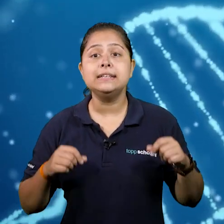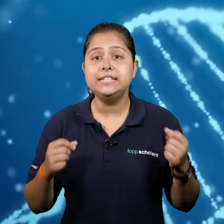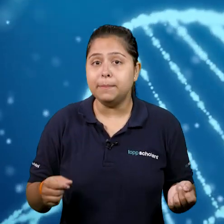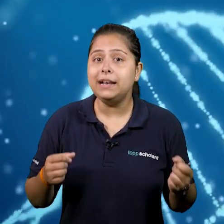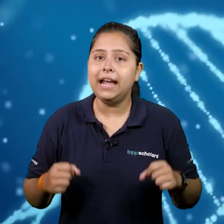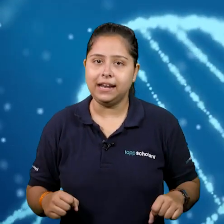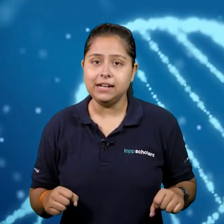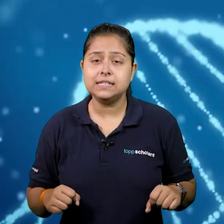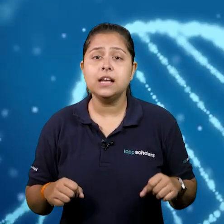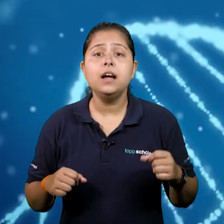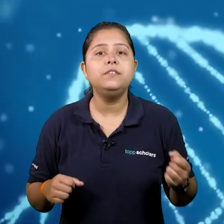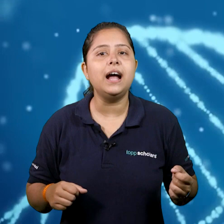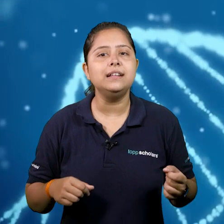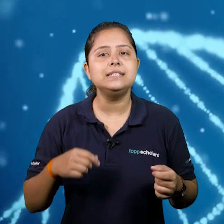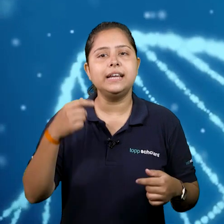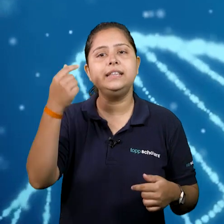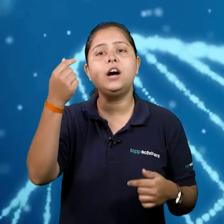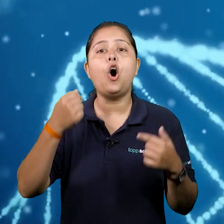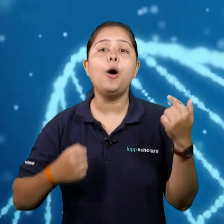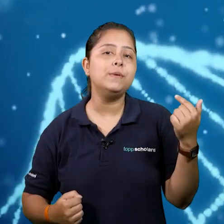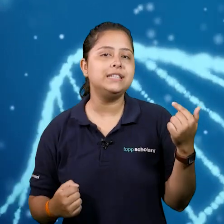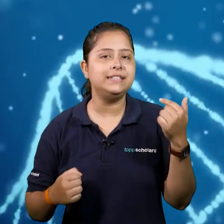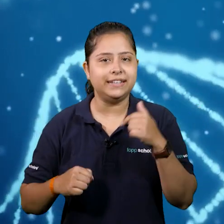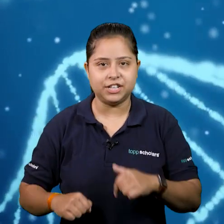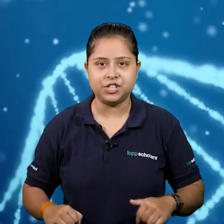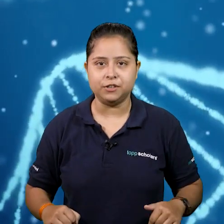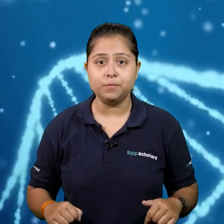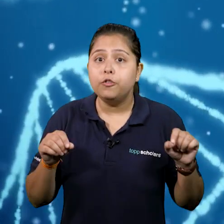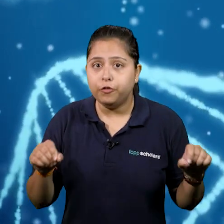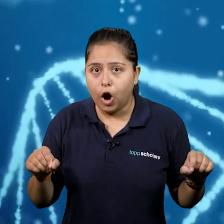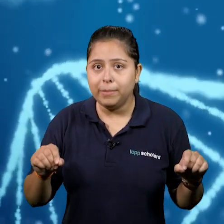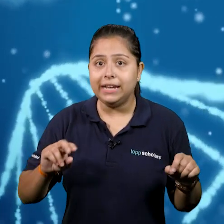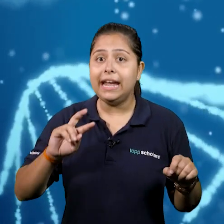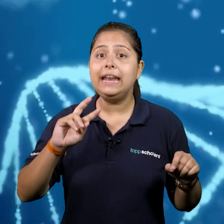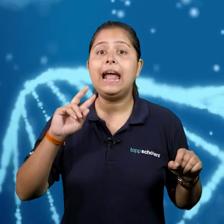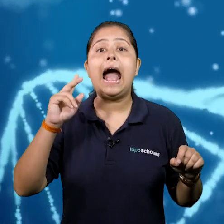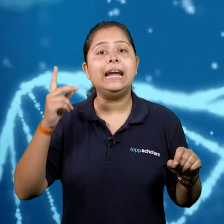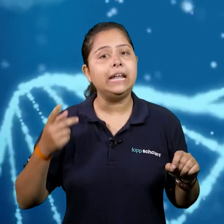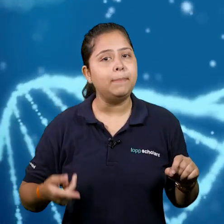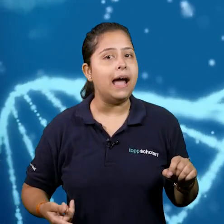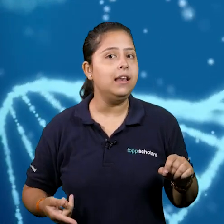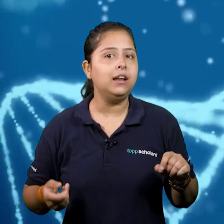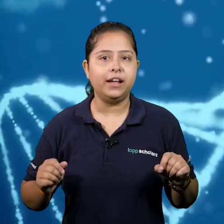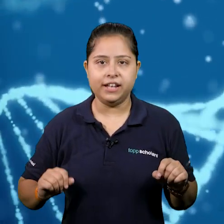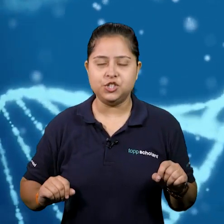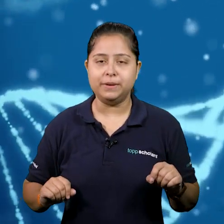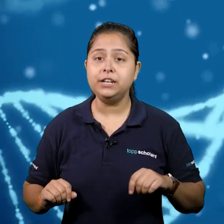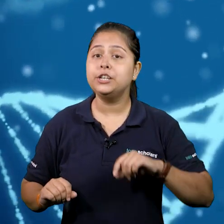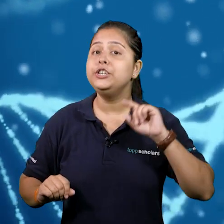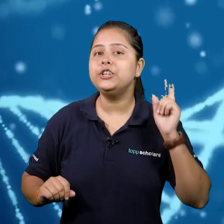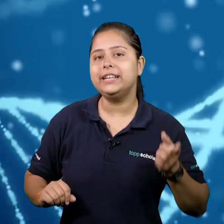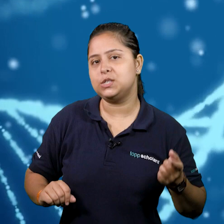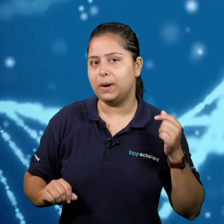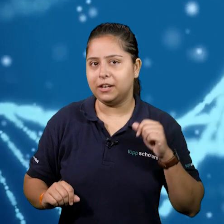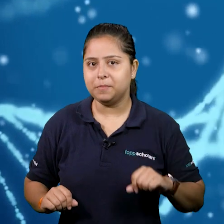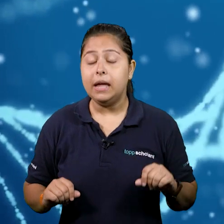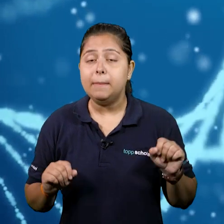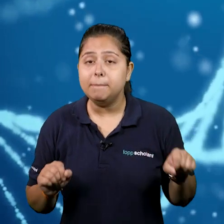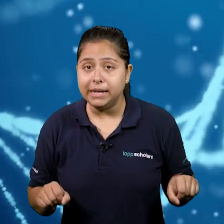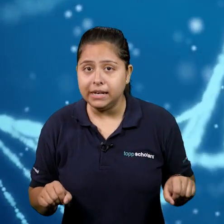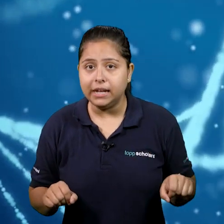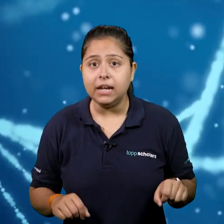DNA, double helix, runs in the opposite direction, forming an anti-parallel arrangement to this